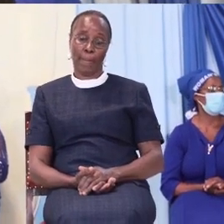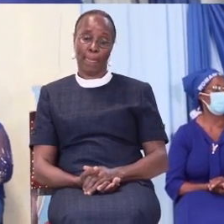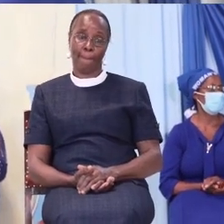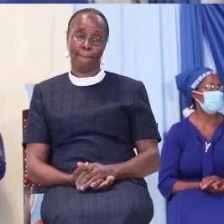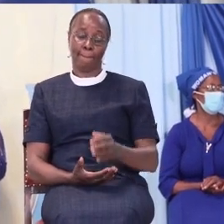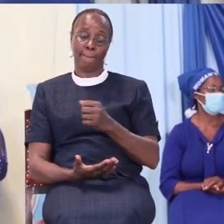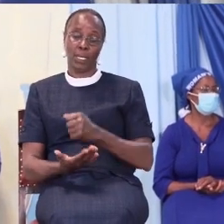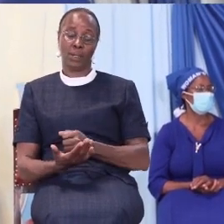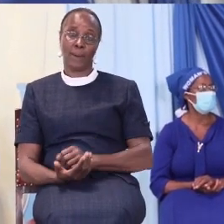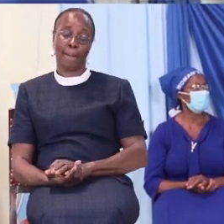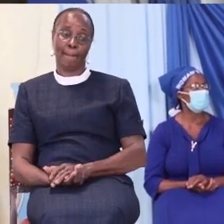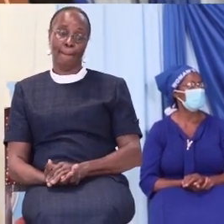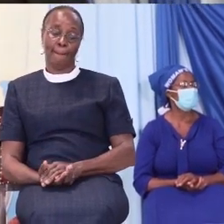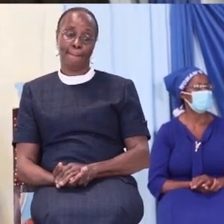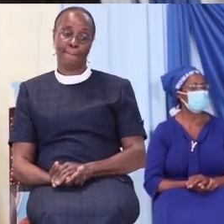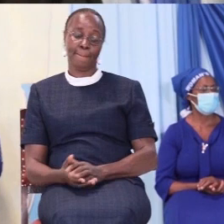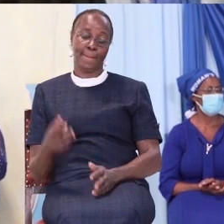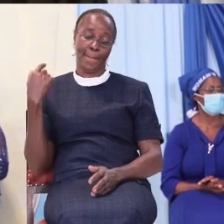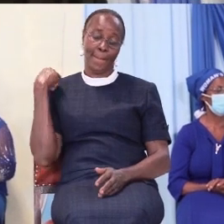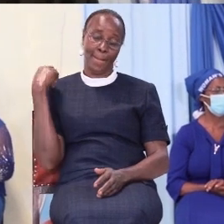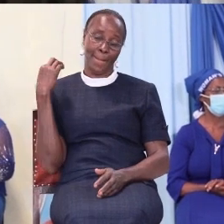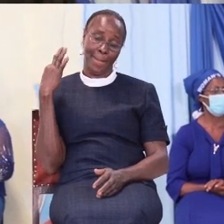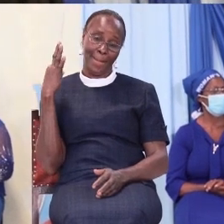Amen. And number three,